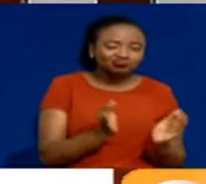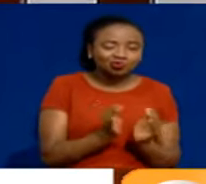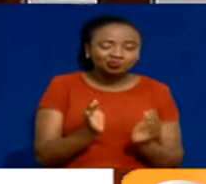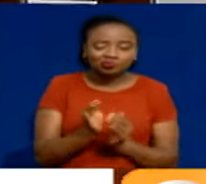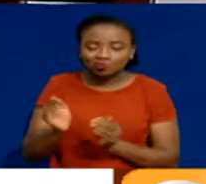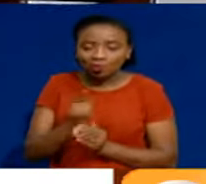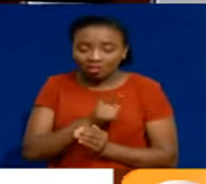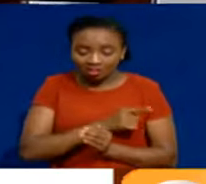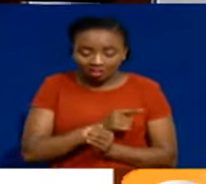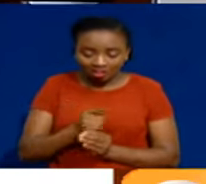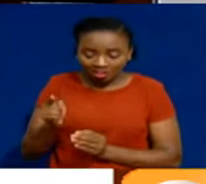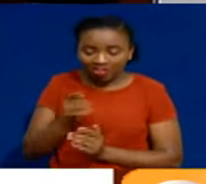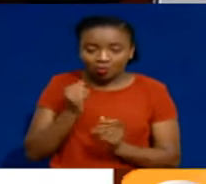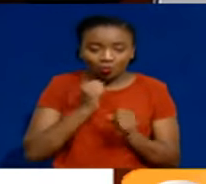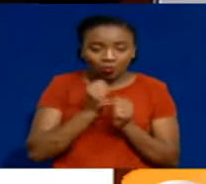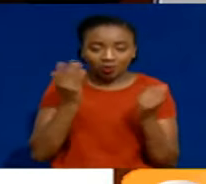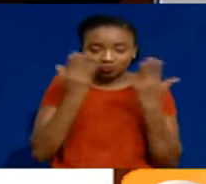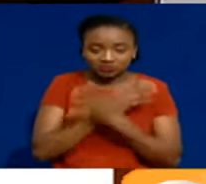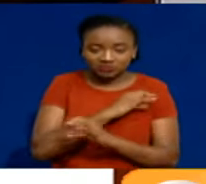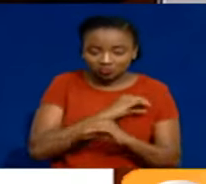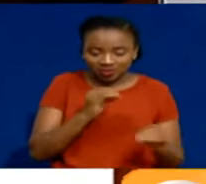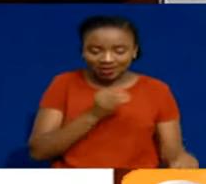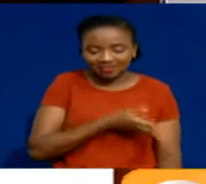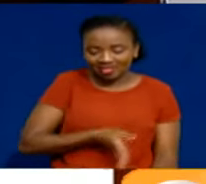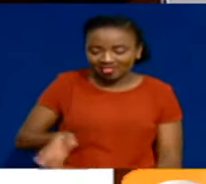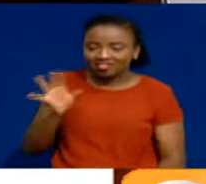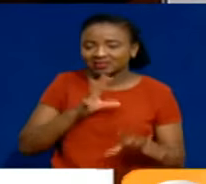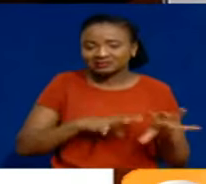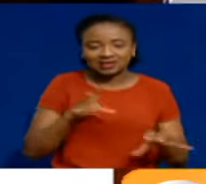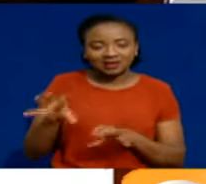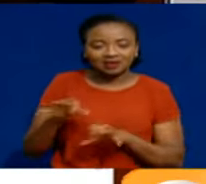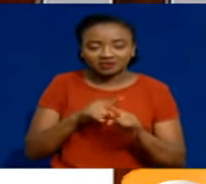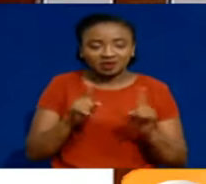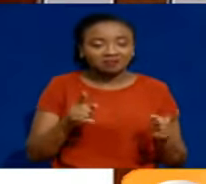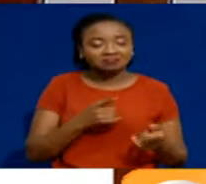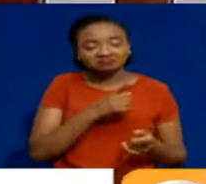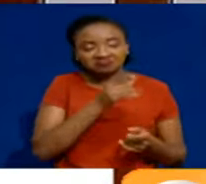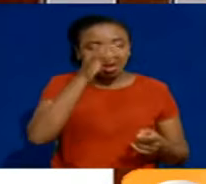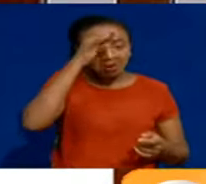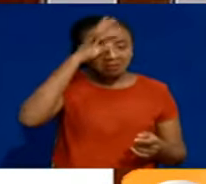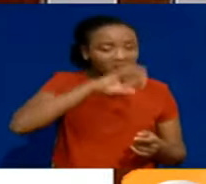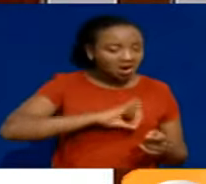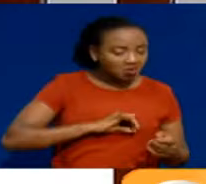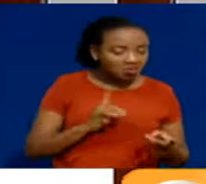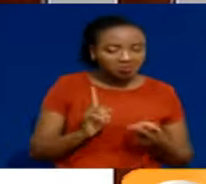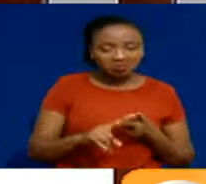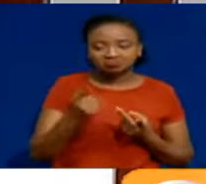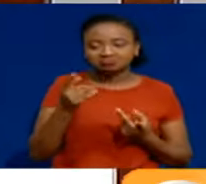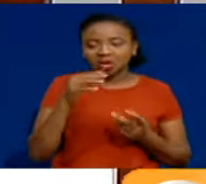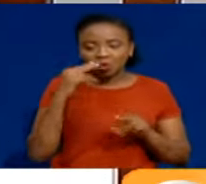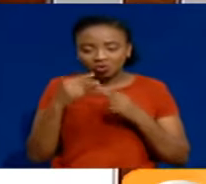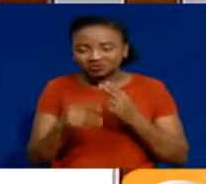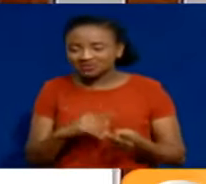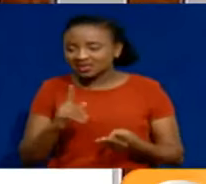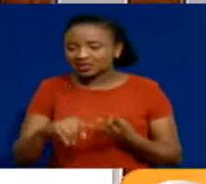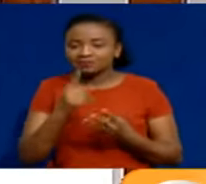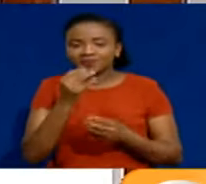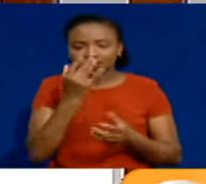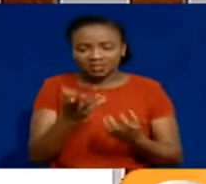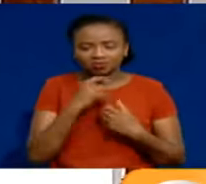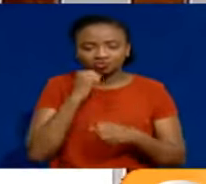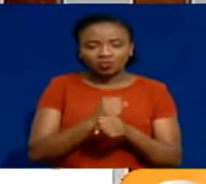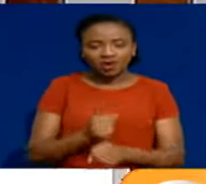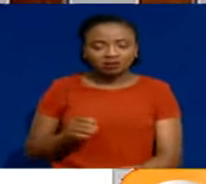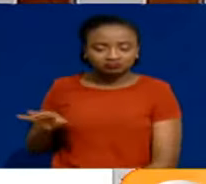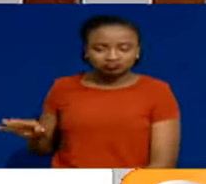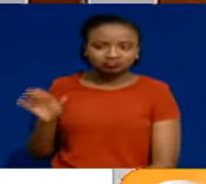are suffering. People who own bars, people who own small, small businesses that are supposed to operate 24